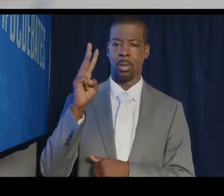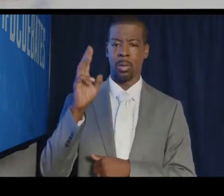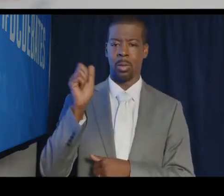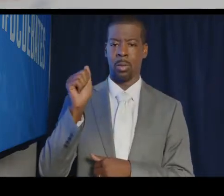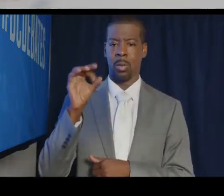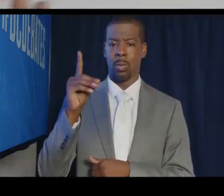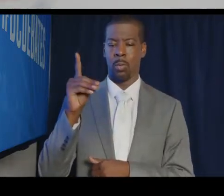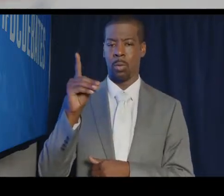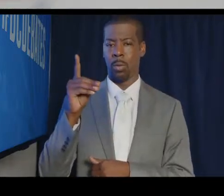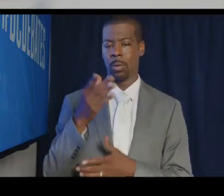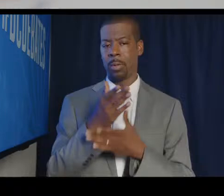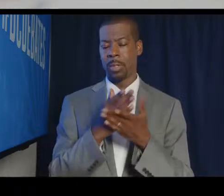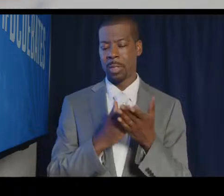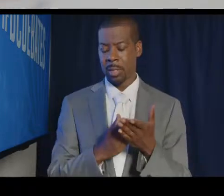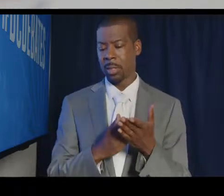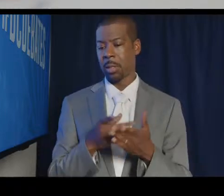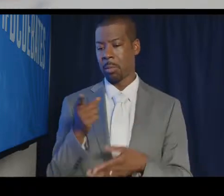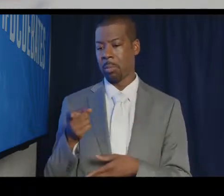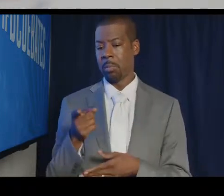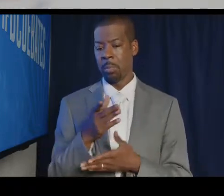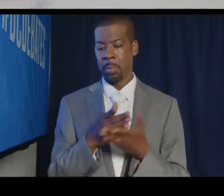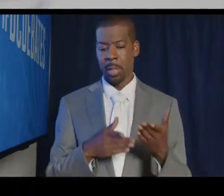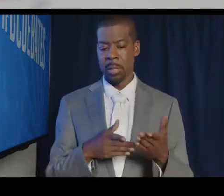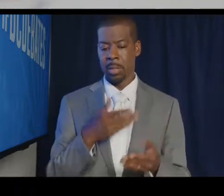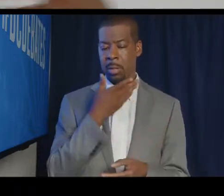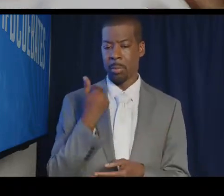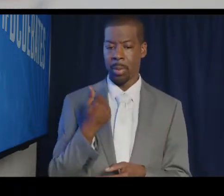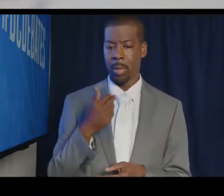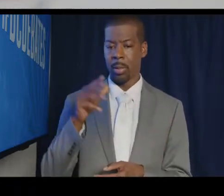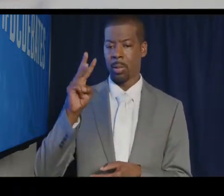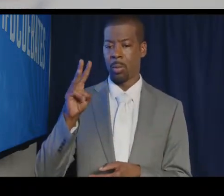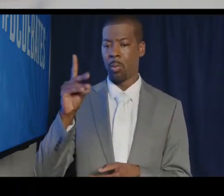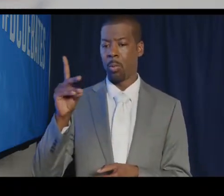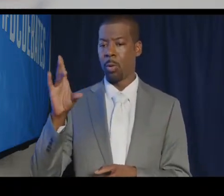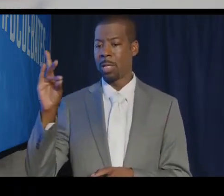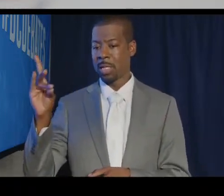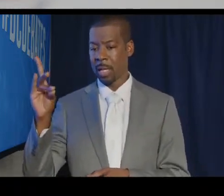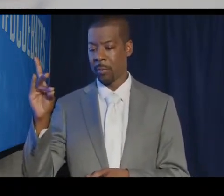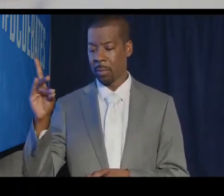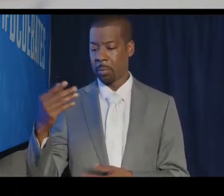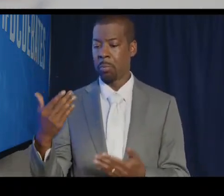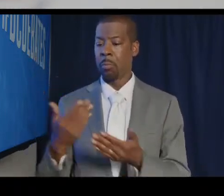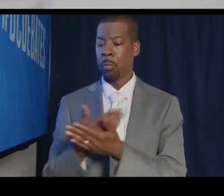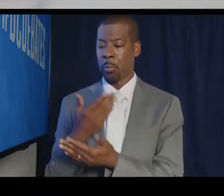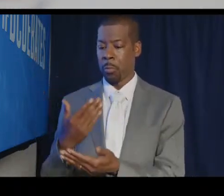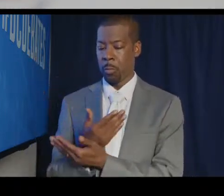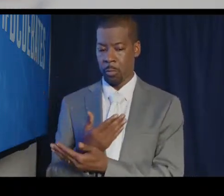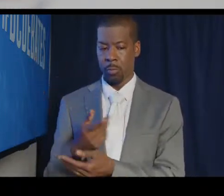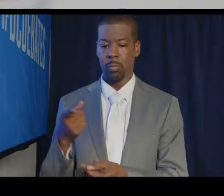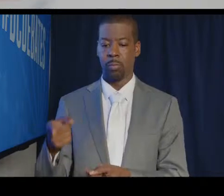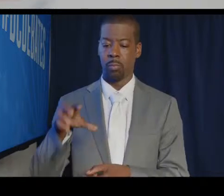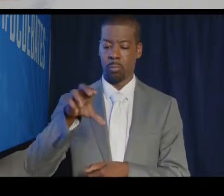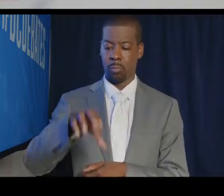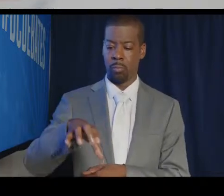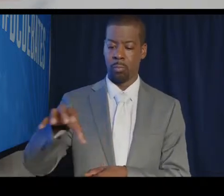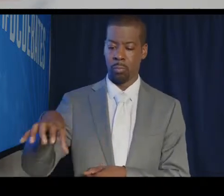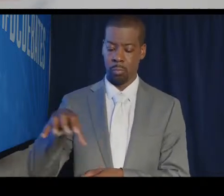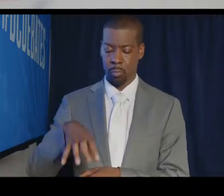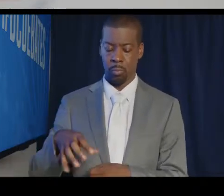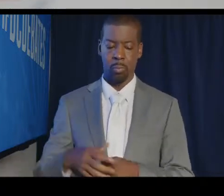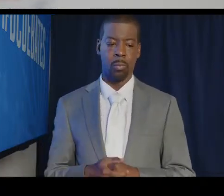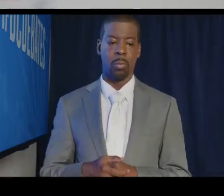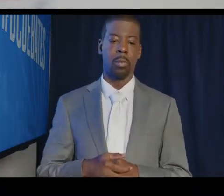that are coming on tap in different places. I know in Ward 7, there are several new places that have been built up primarily under the